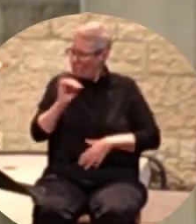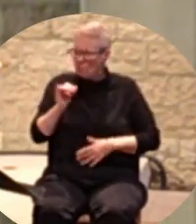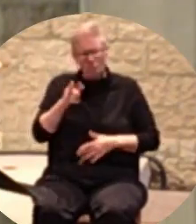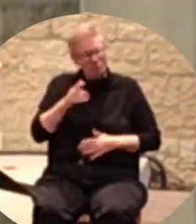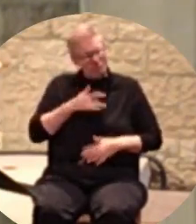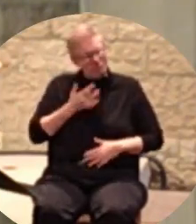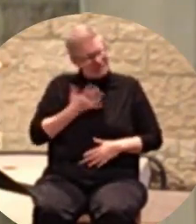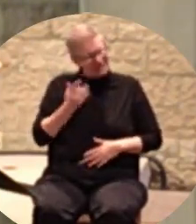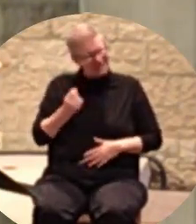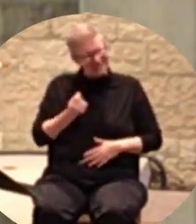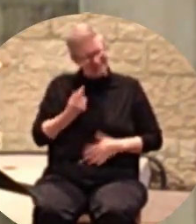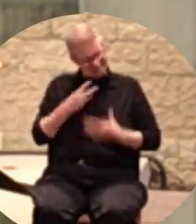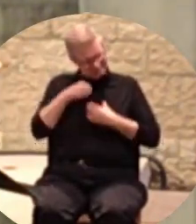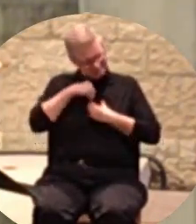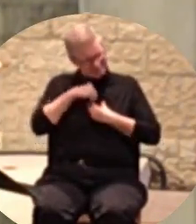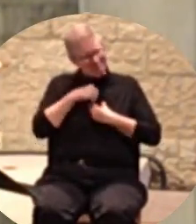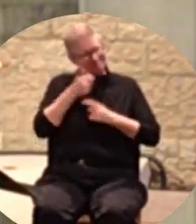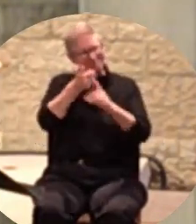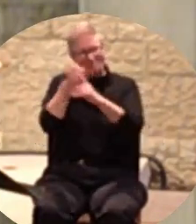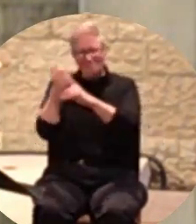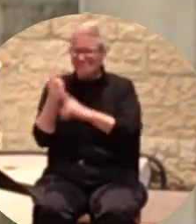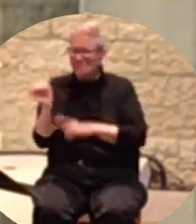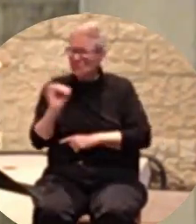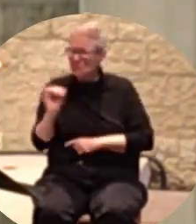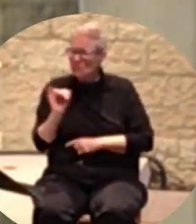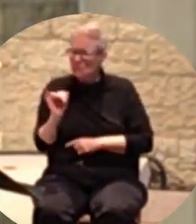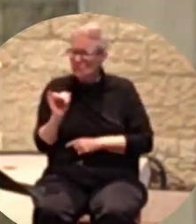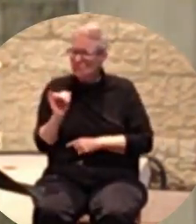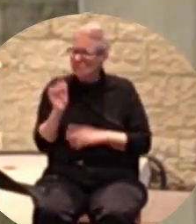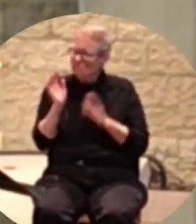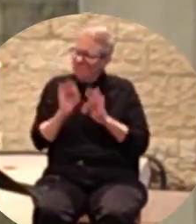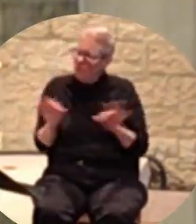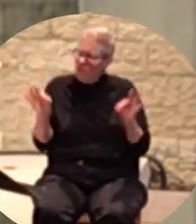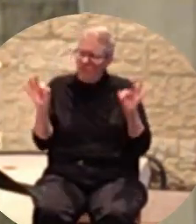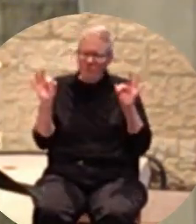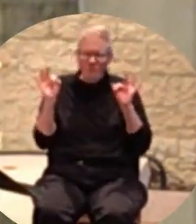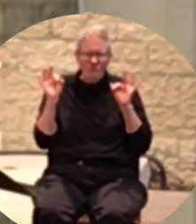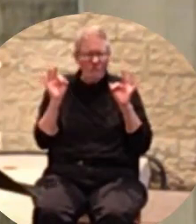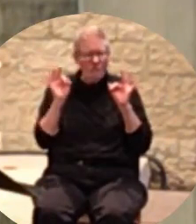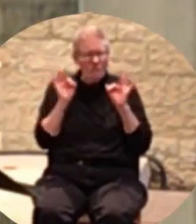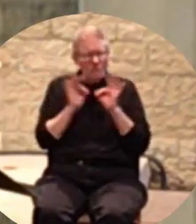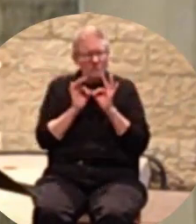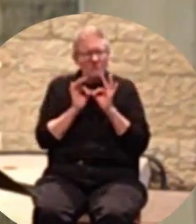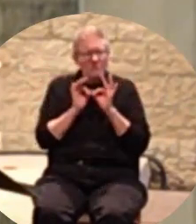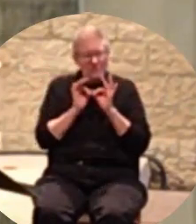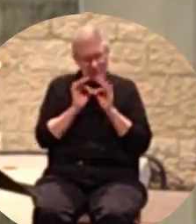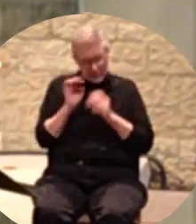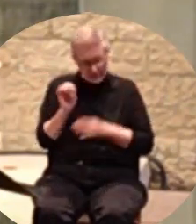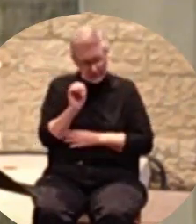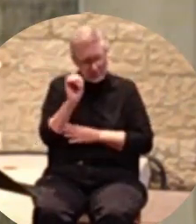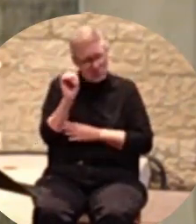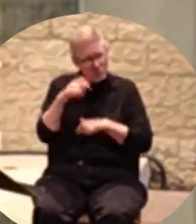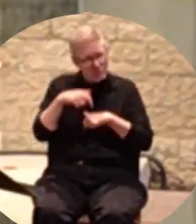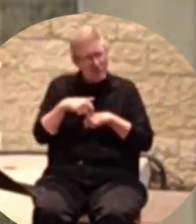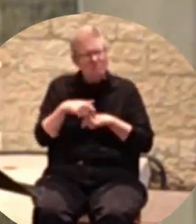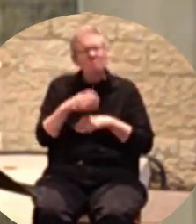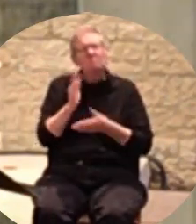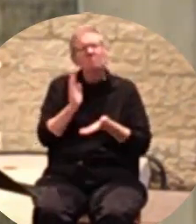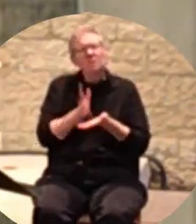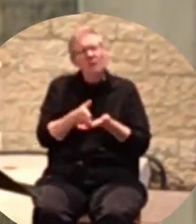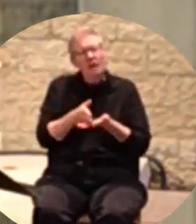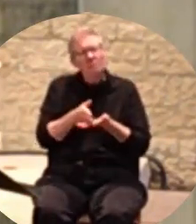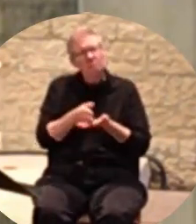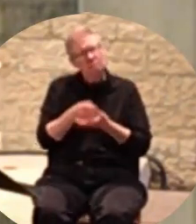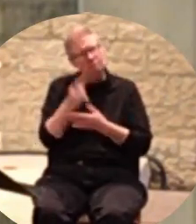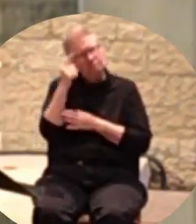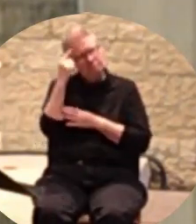so often you feel that presence. It's important, my friends, though, I think, for us to stop on Easter and ask myself, you know,